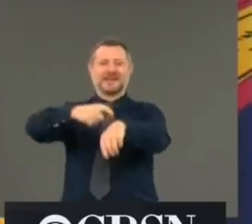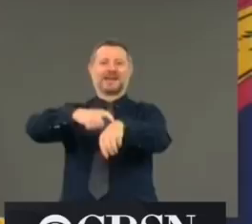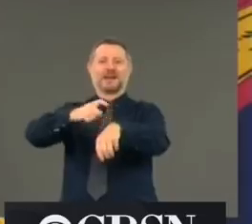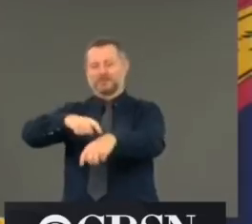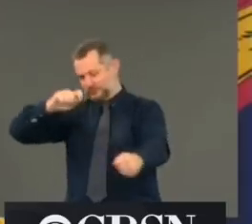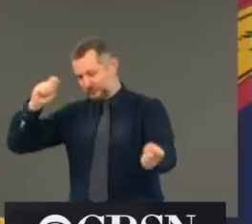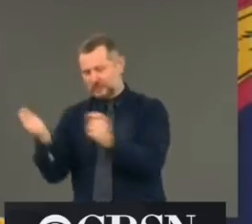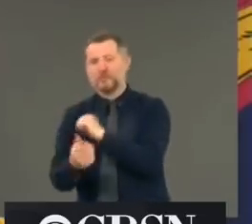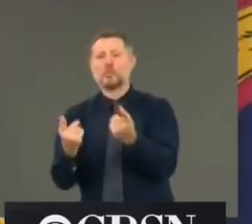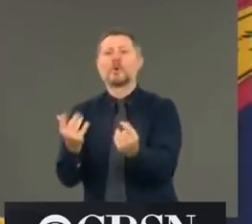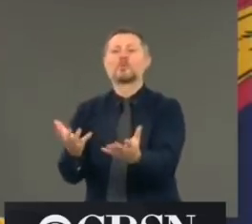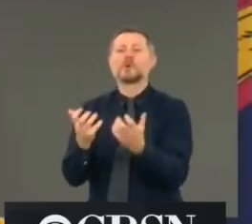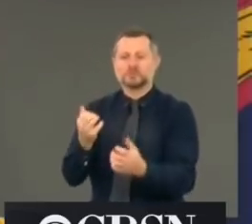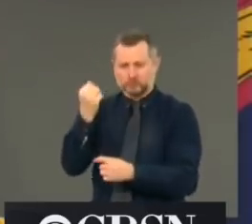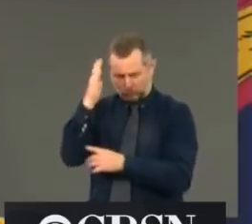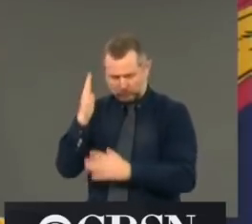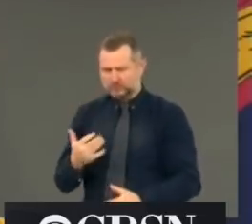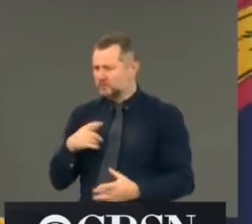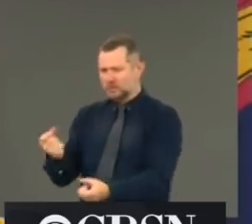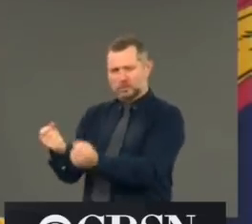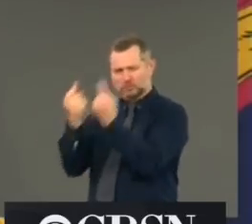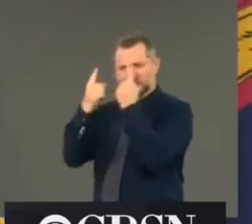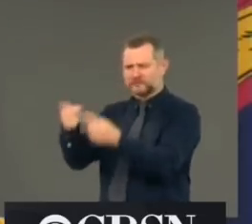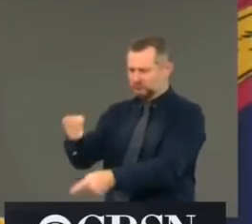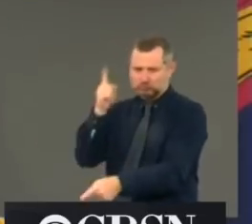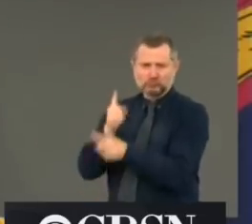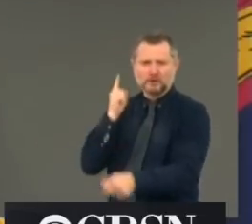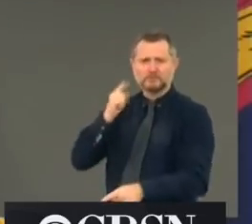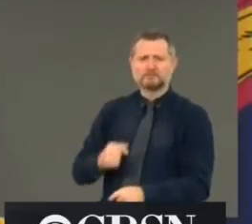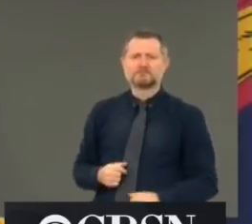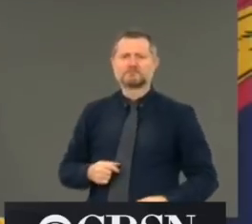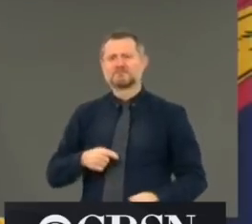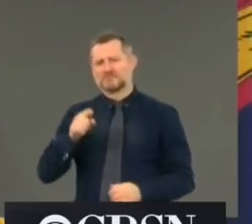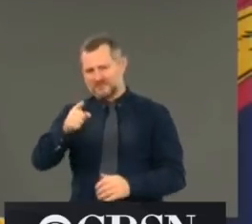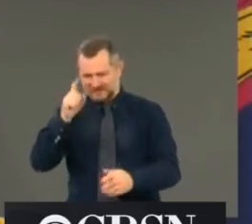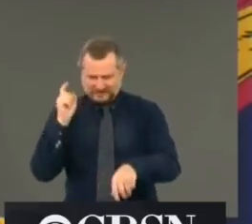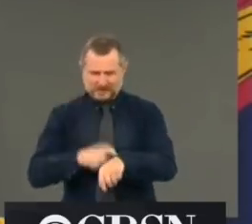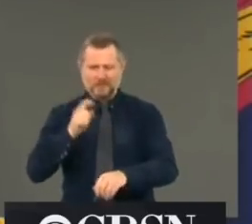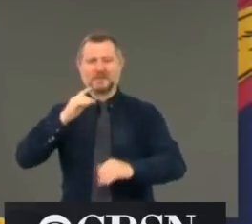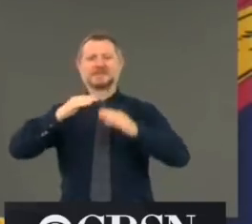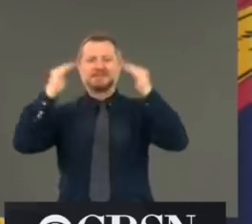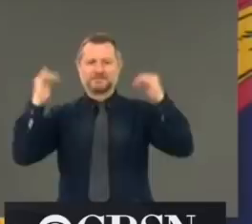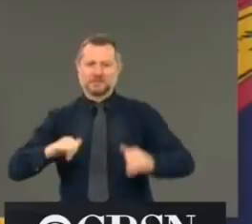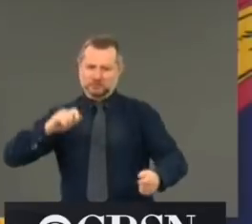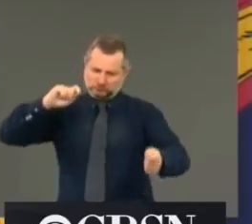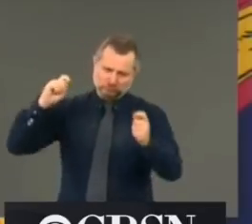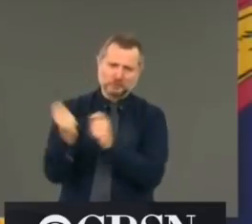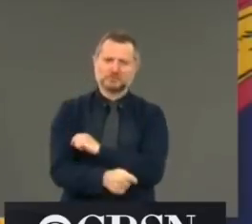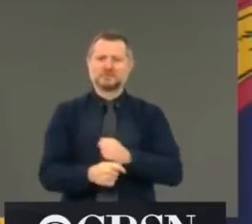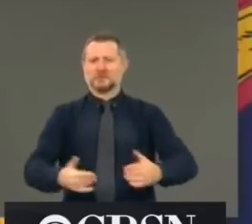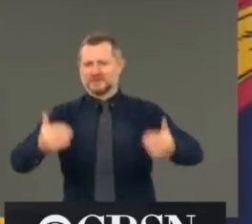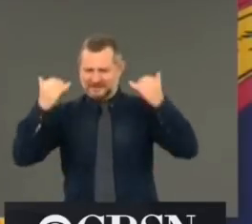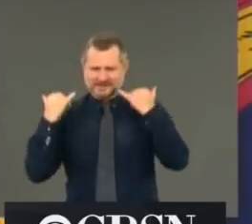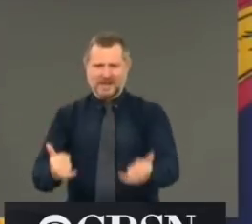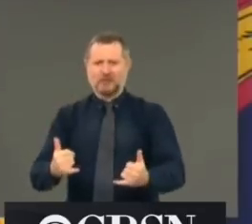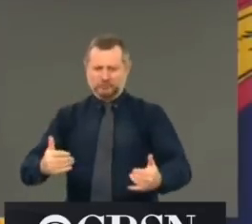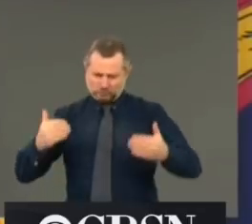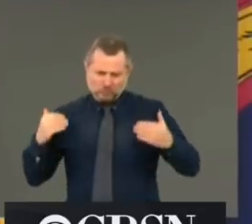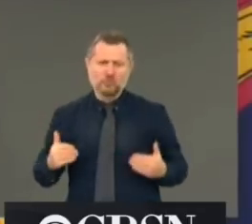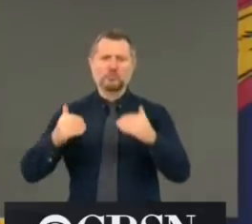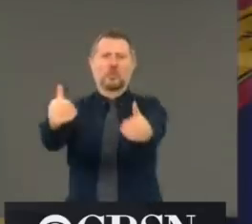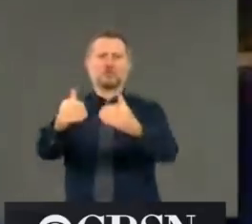I heard you. You're right. We need systemic reform. Let's do it. Let's design the new police